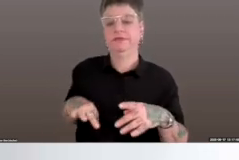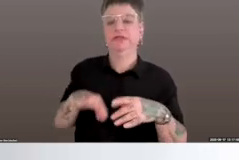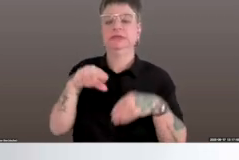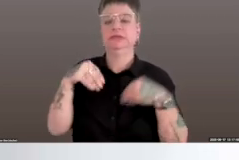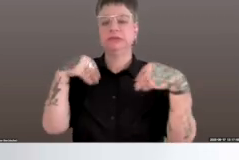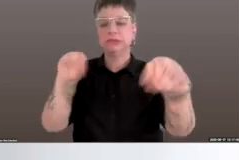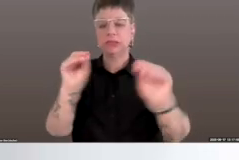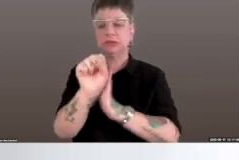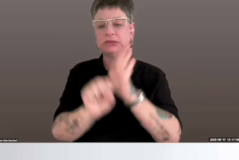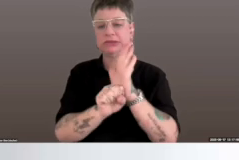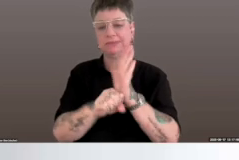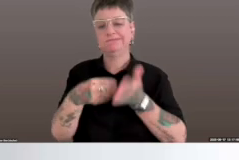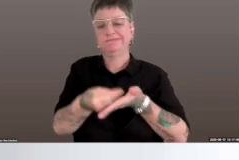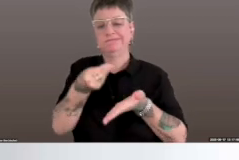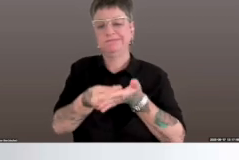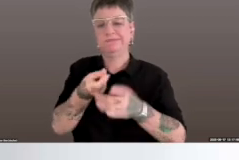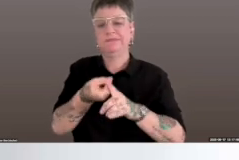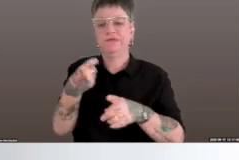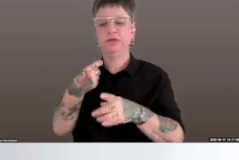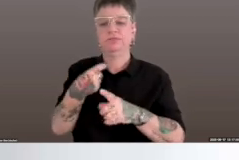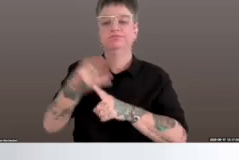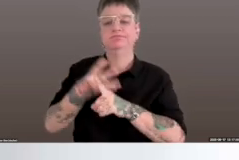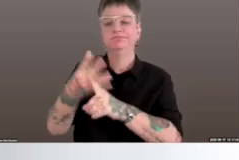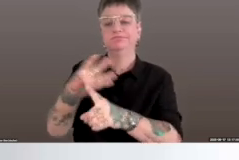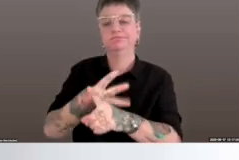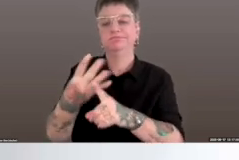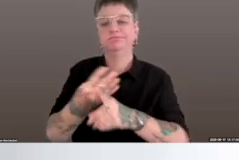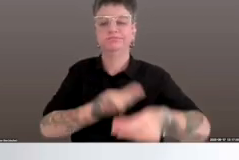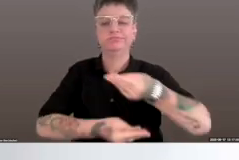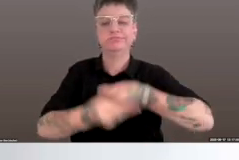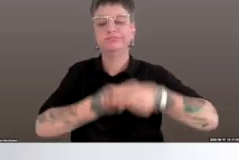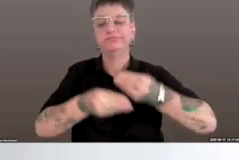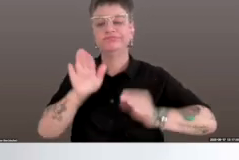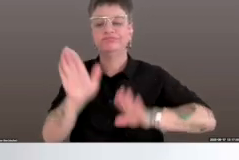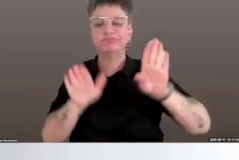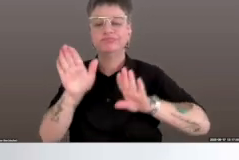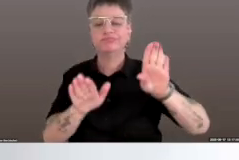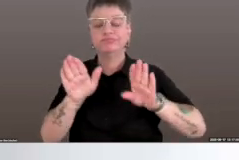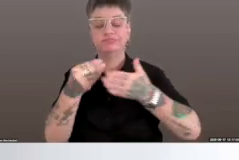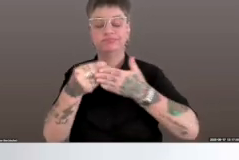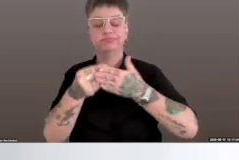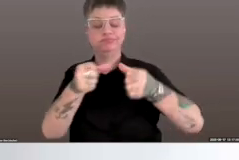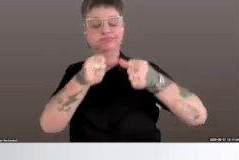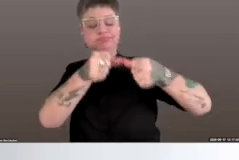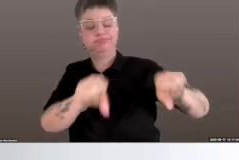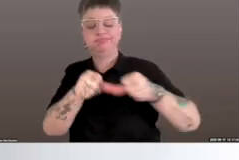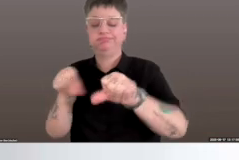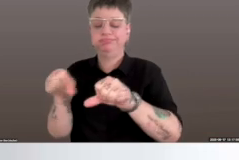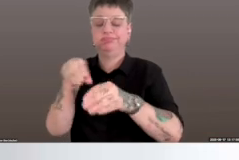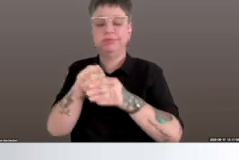state-owned allowances from quarterly cap-and-trade auctions that are deposited into the Greenhouse Gas Reduction